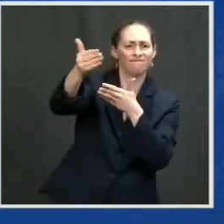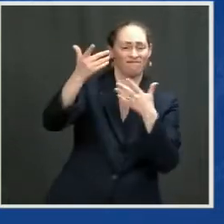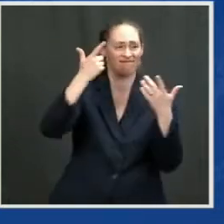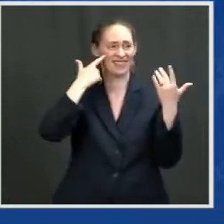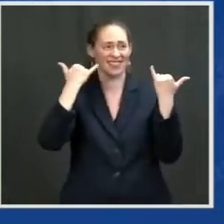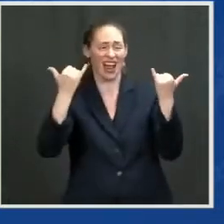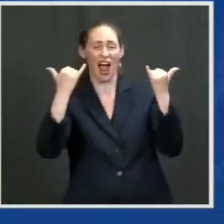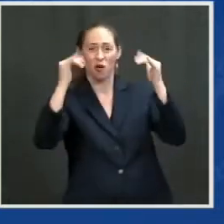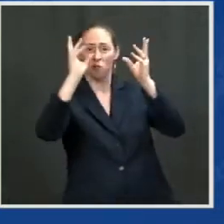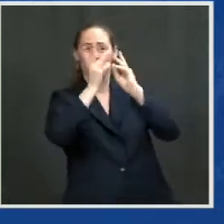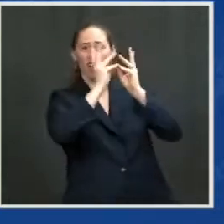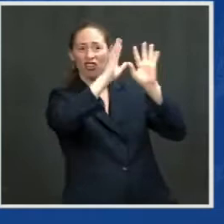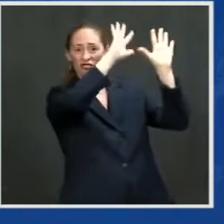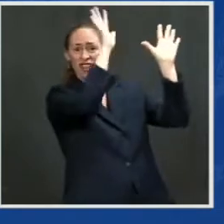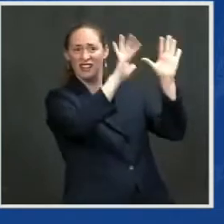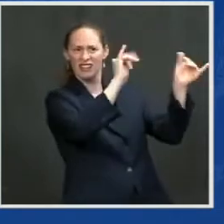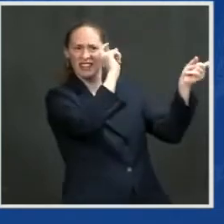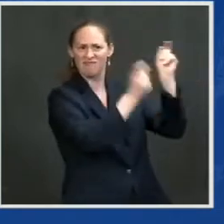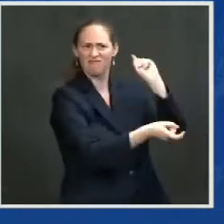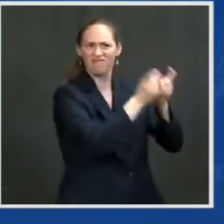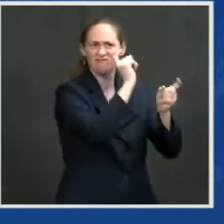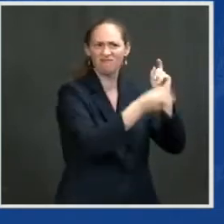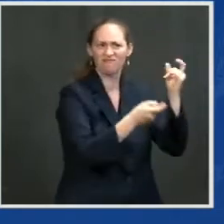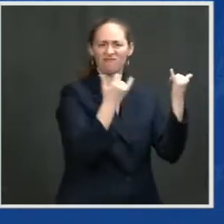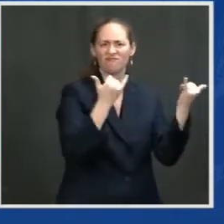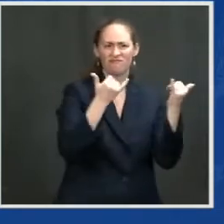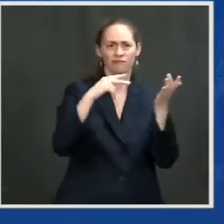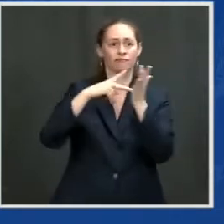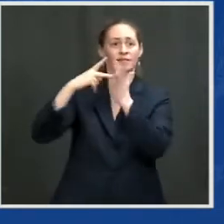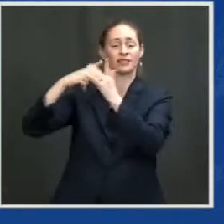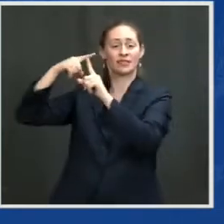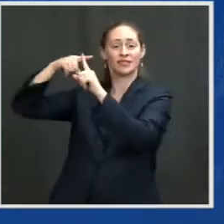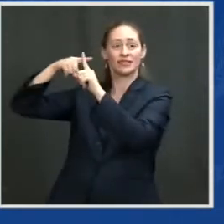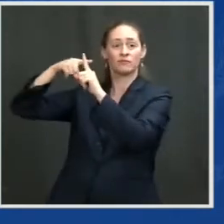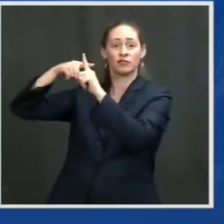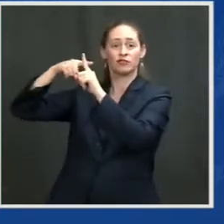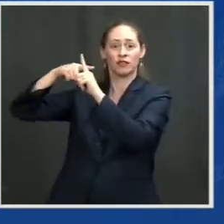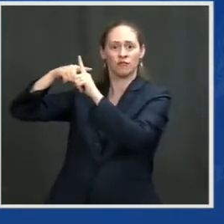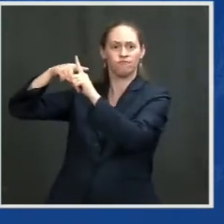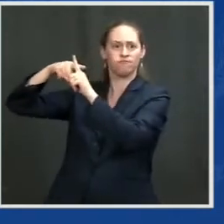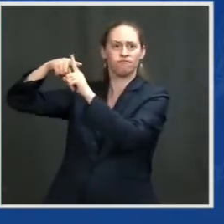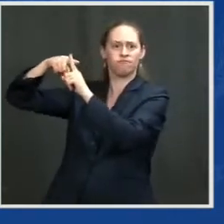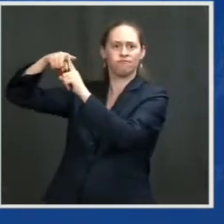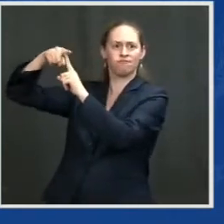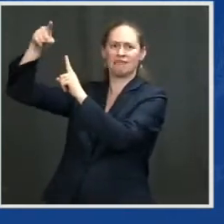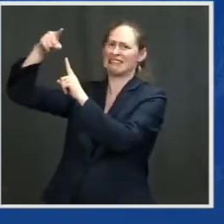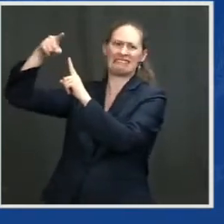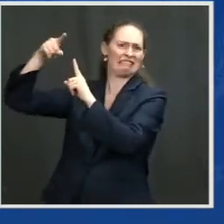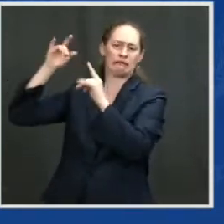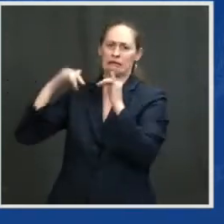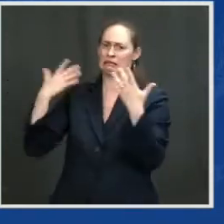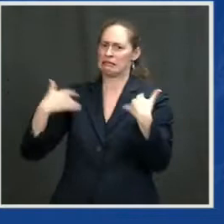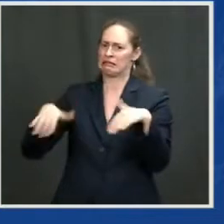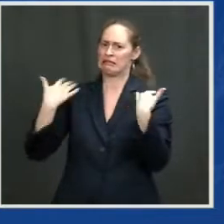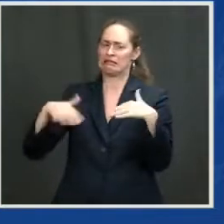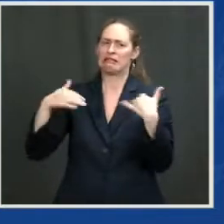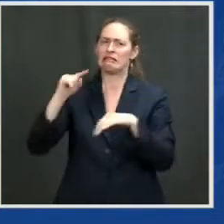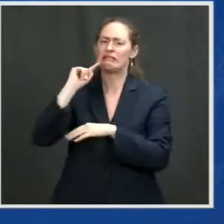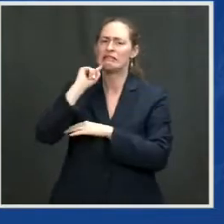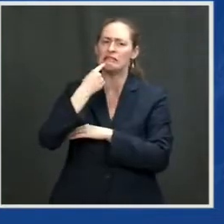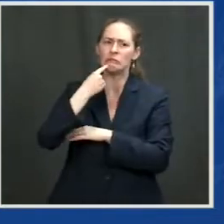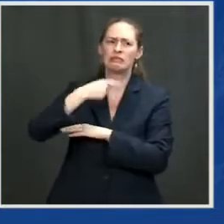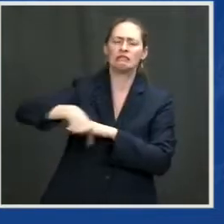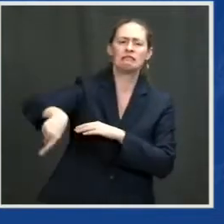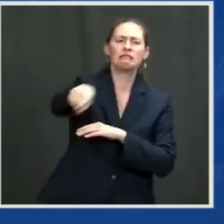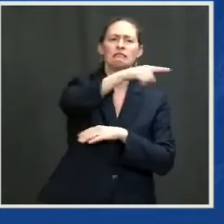go 1.5 degrees warmer, we're going to be in real trouble, a point of no return. Matter of fact, a lot of it we're going to have to build back now in